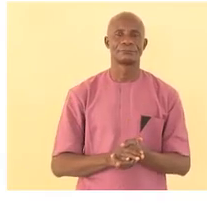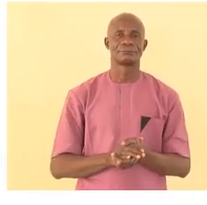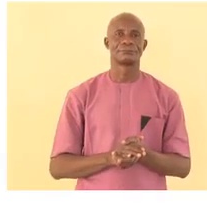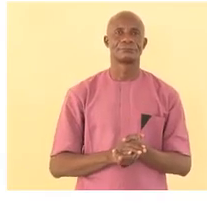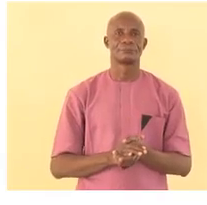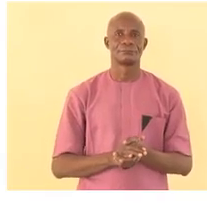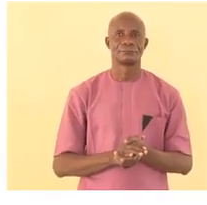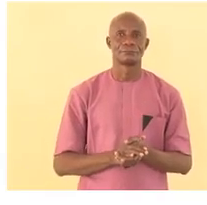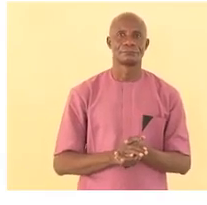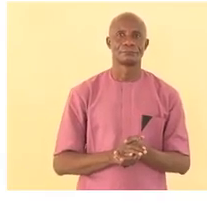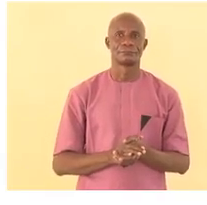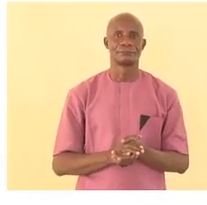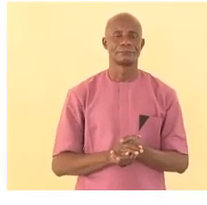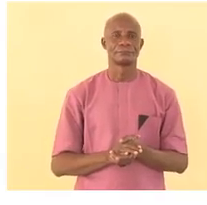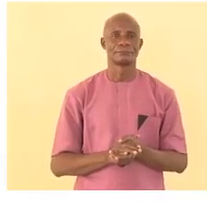non-Christian?